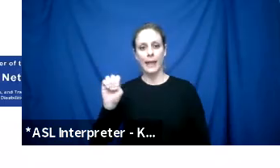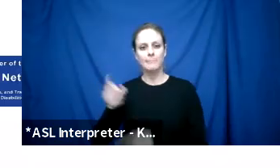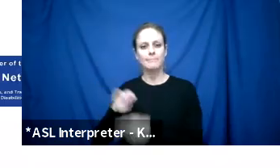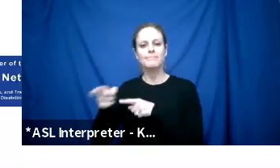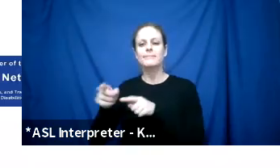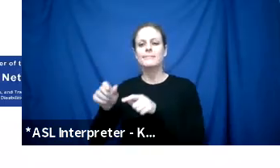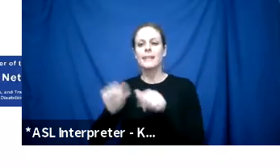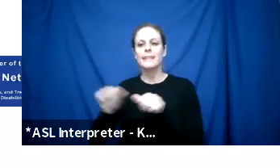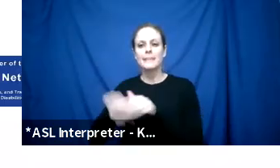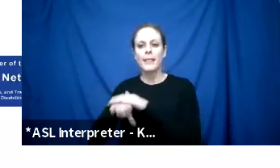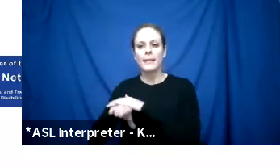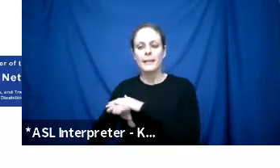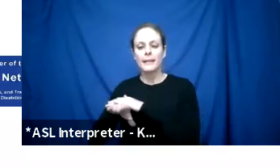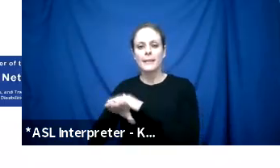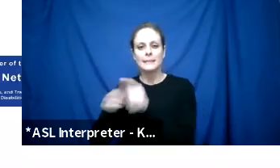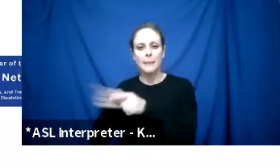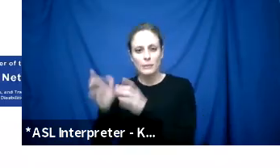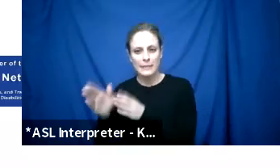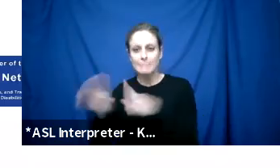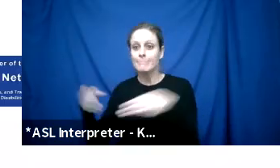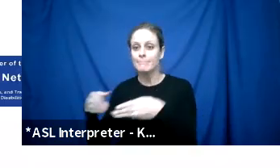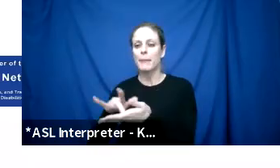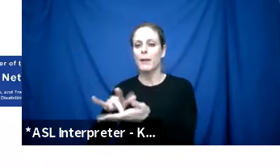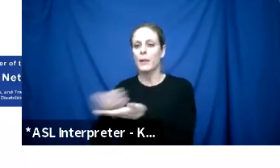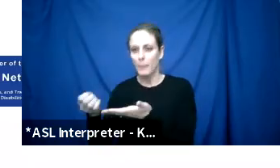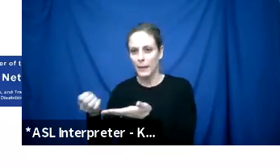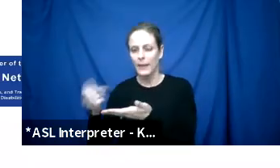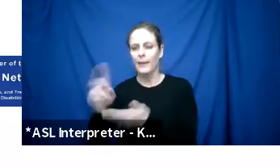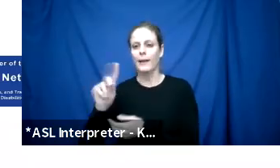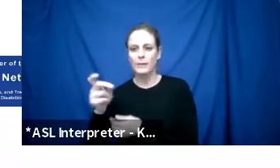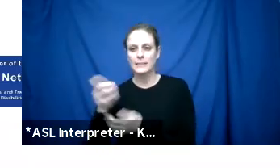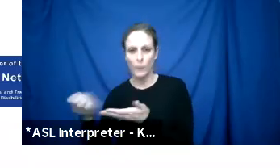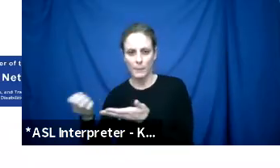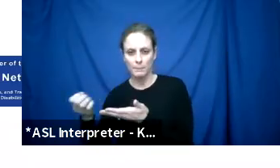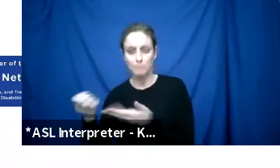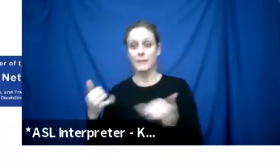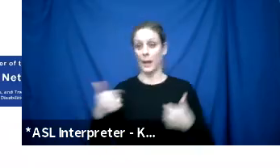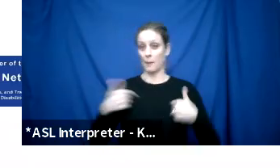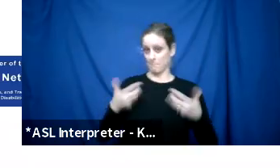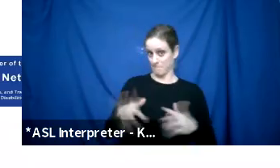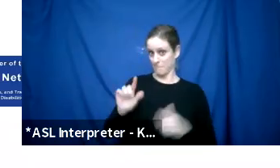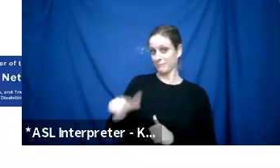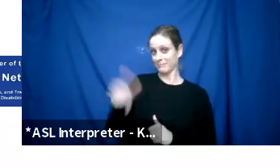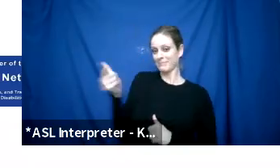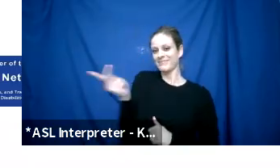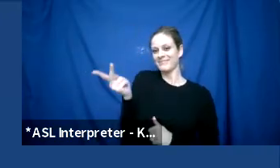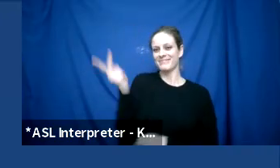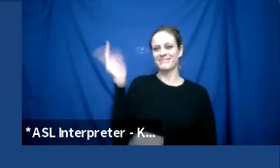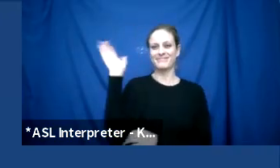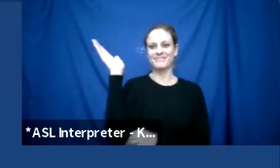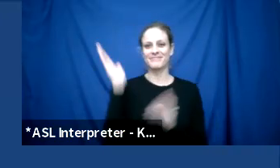with a focus on medical diagnostic equipment and healthcare. I will now turn it over to both of you, Bill and Bobby.